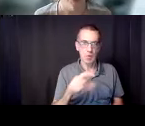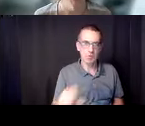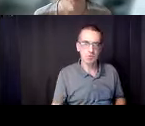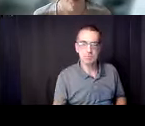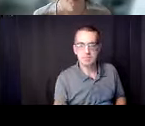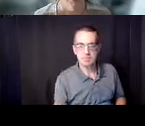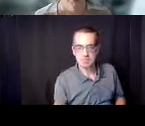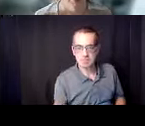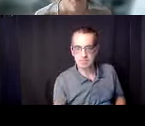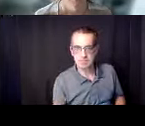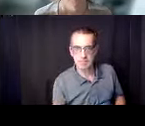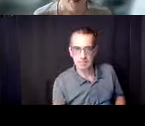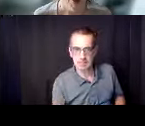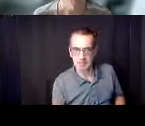Okay.